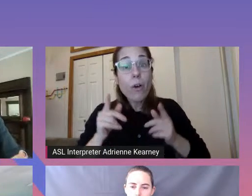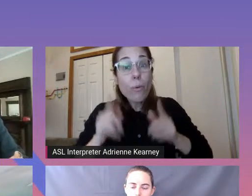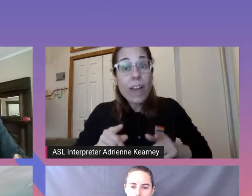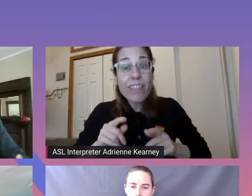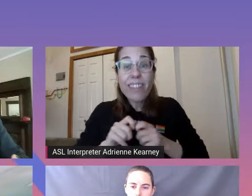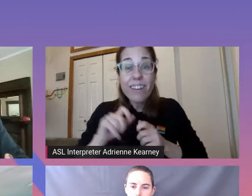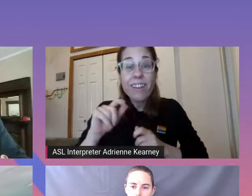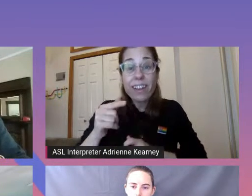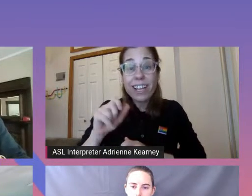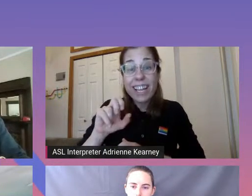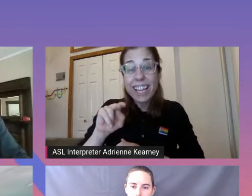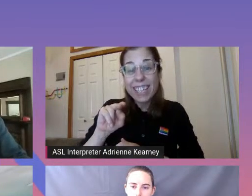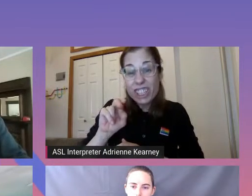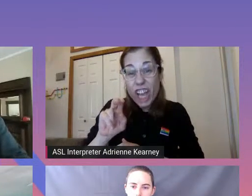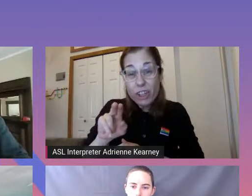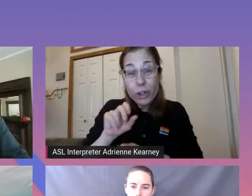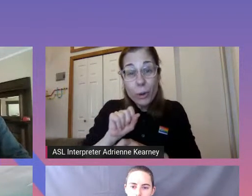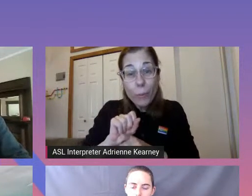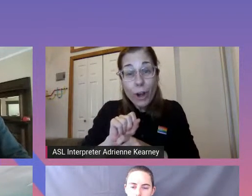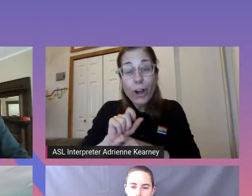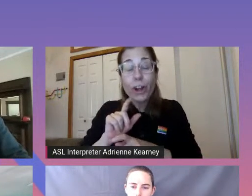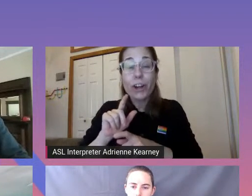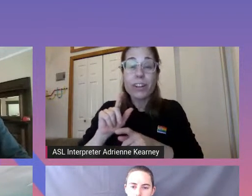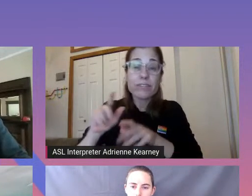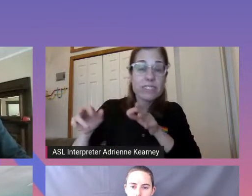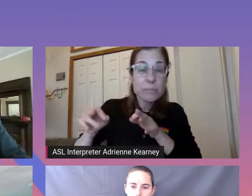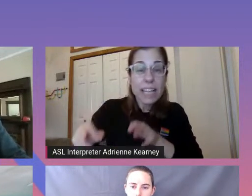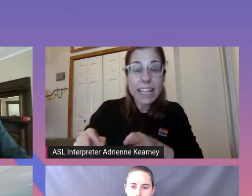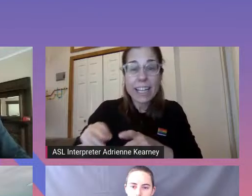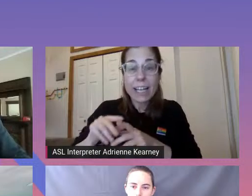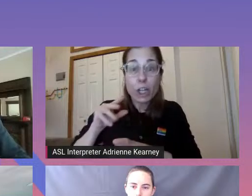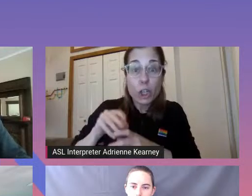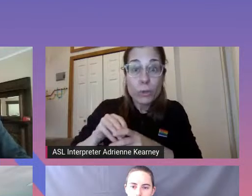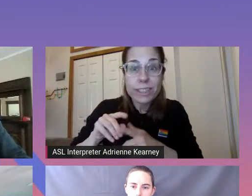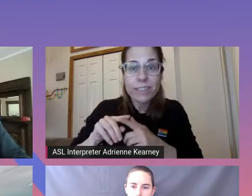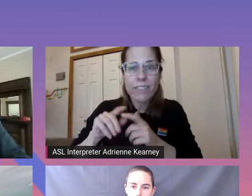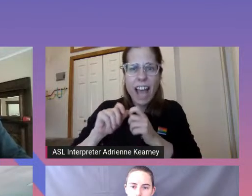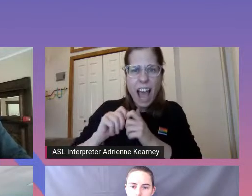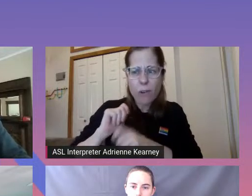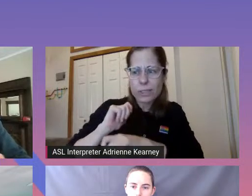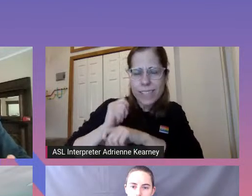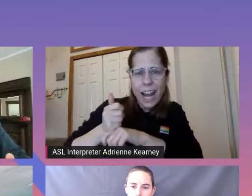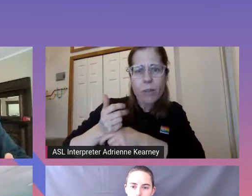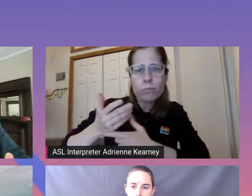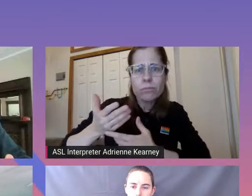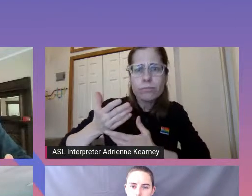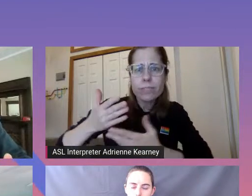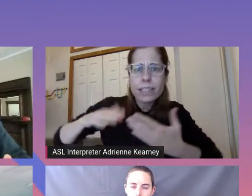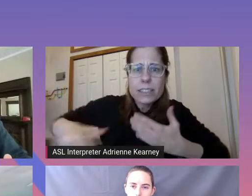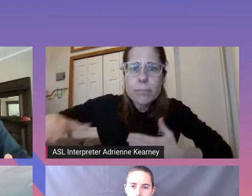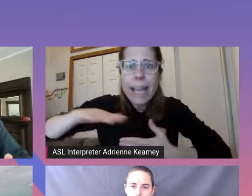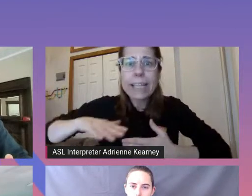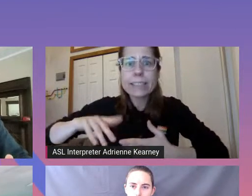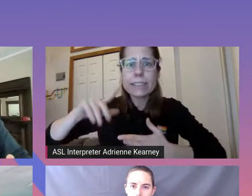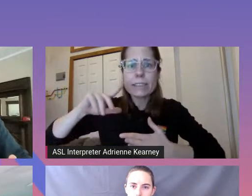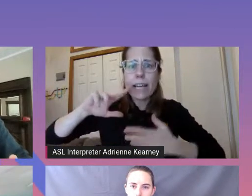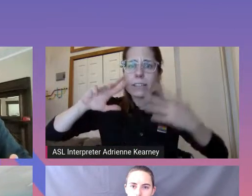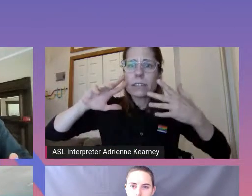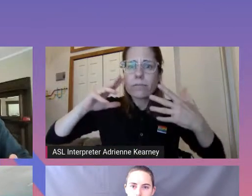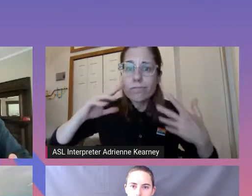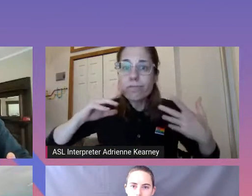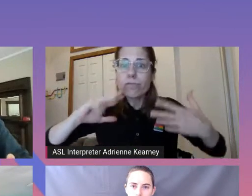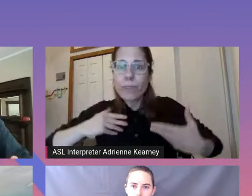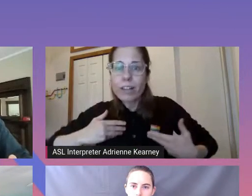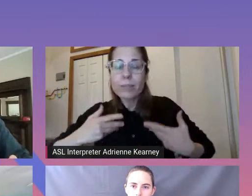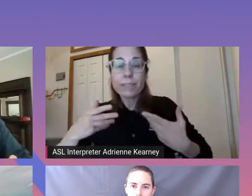does it mean to create spaces that are really disrupting whatever we've understood the norms to be around gender identity?